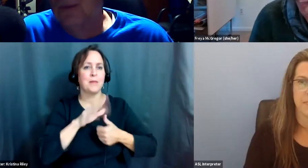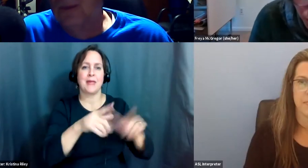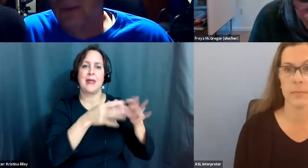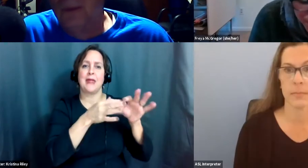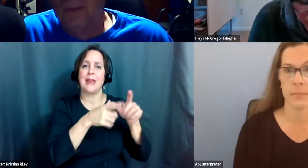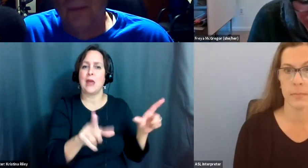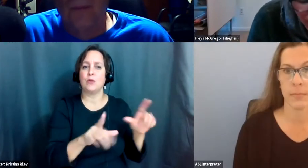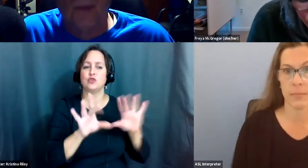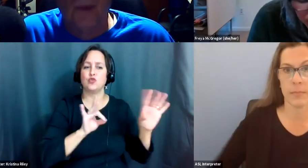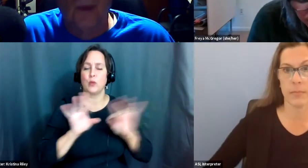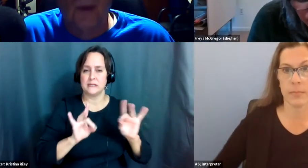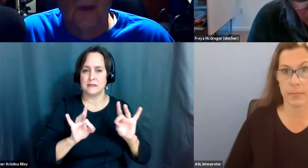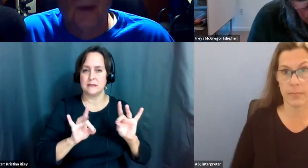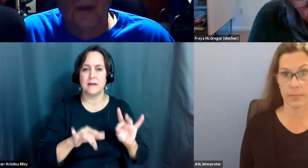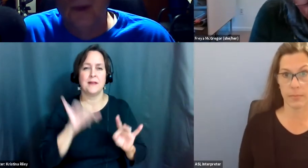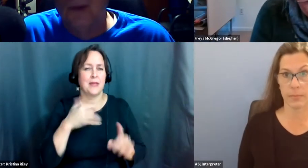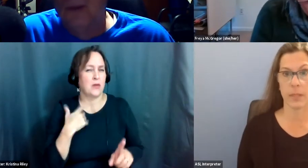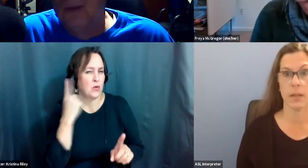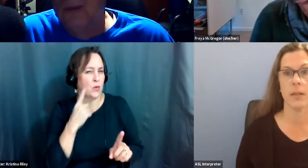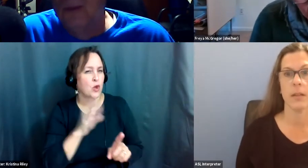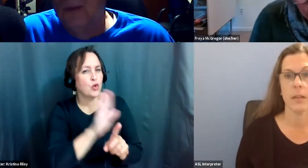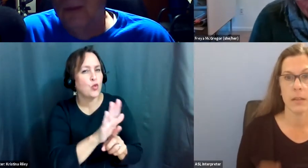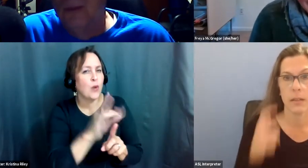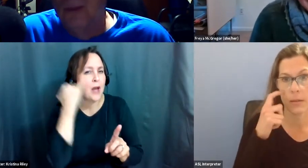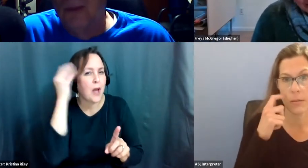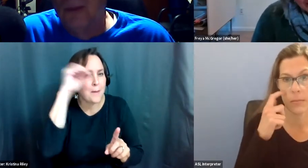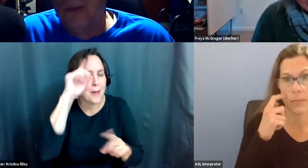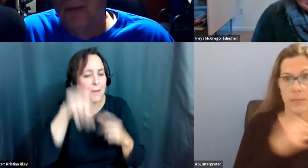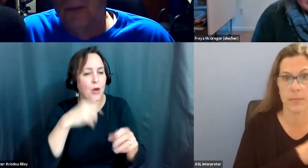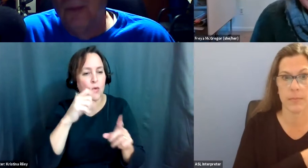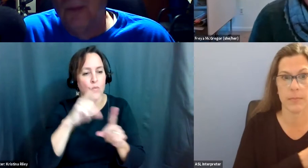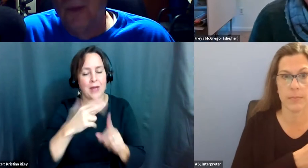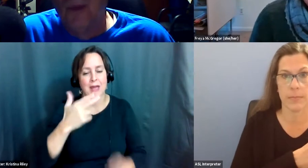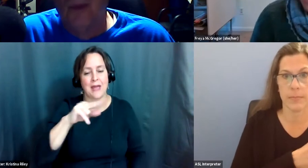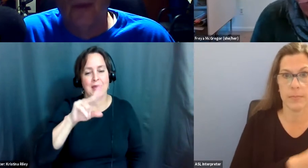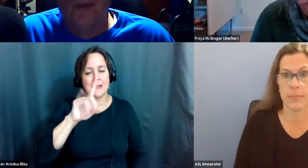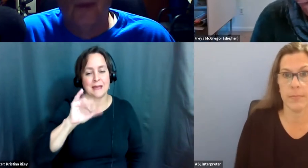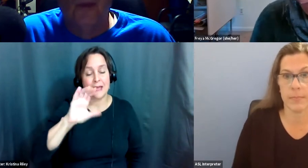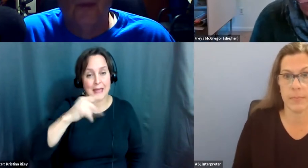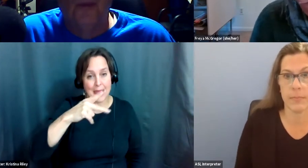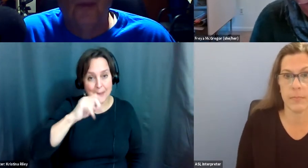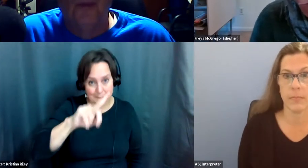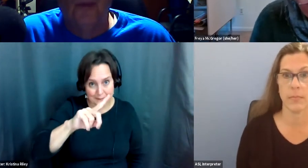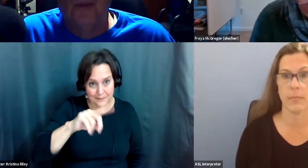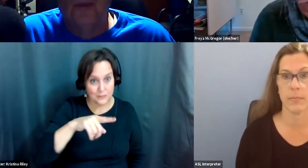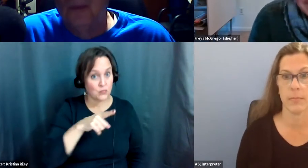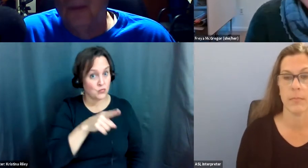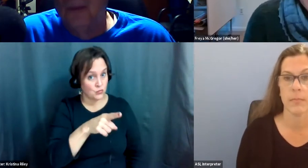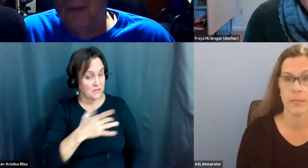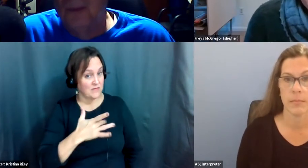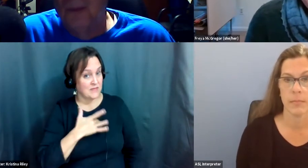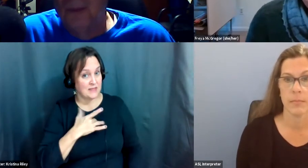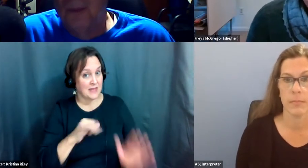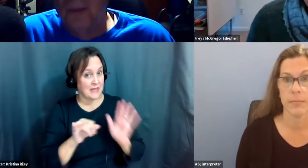use. And so I wondered about your thoughts on the word handicapped. And if you identify as